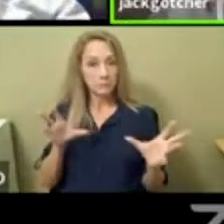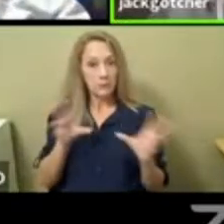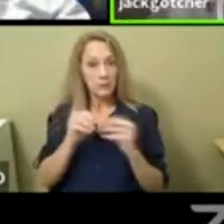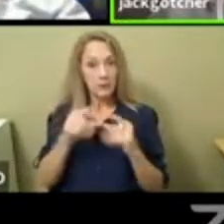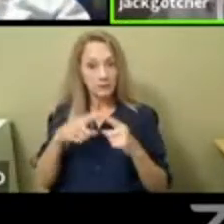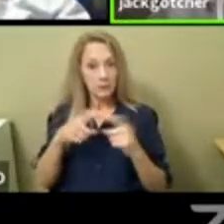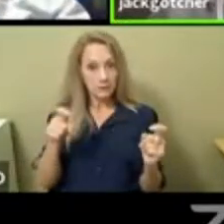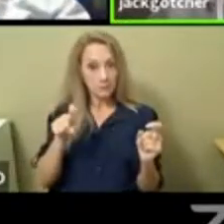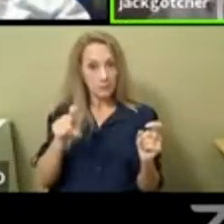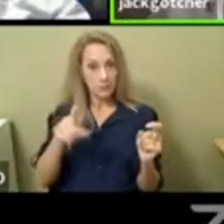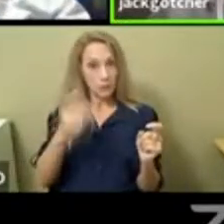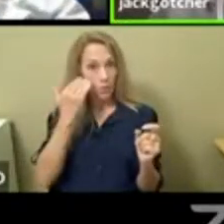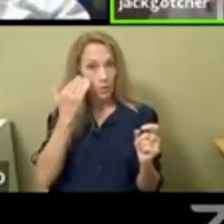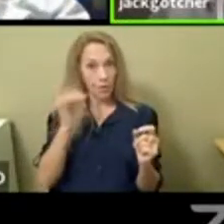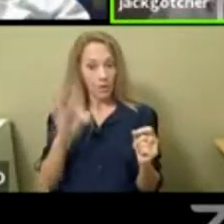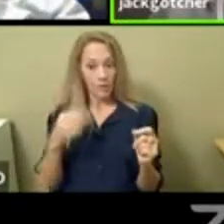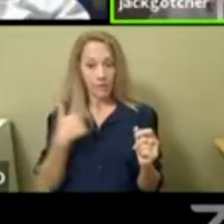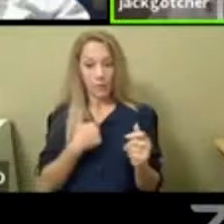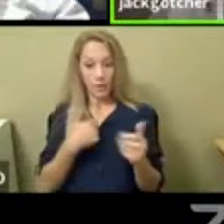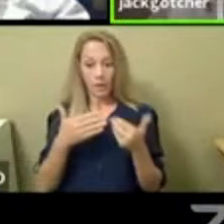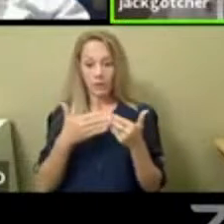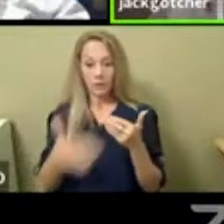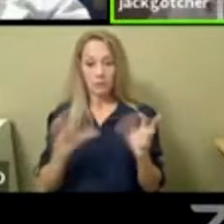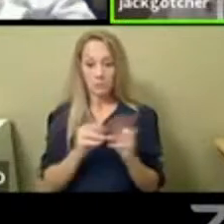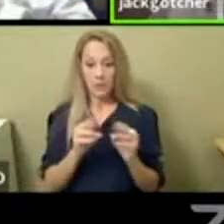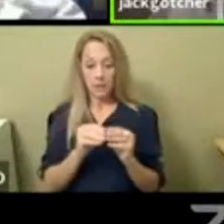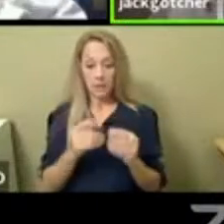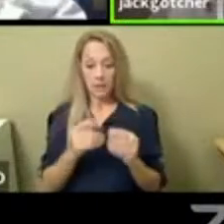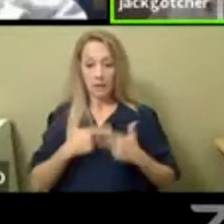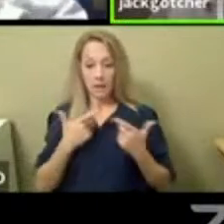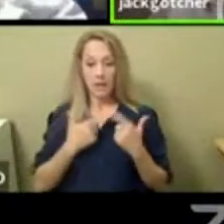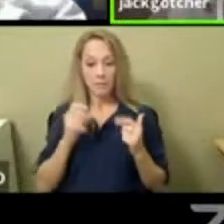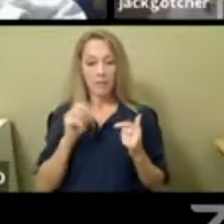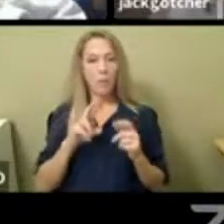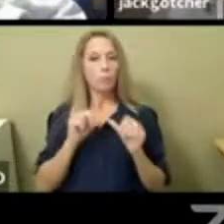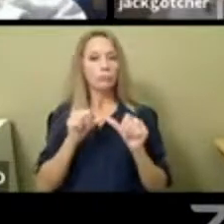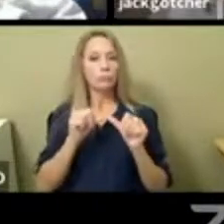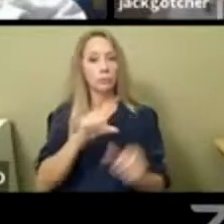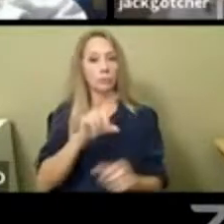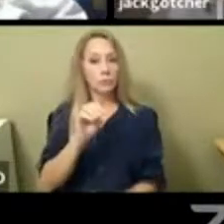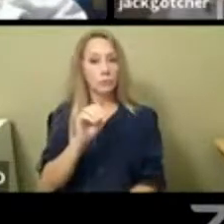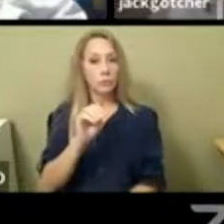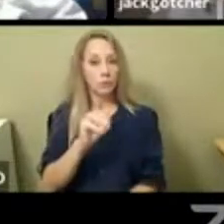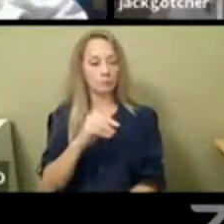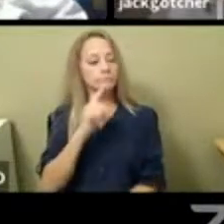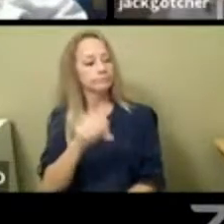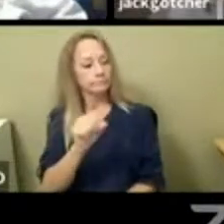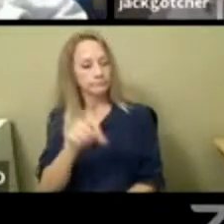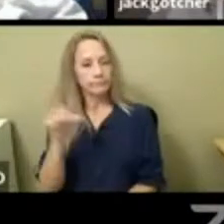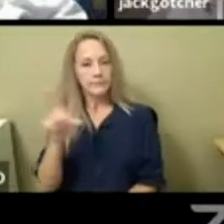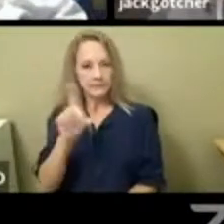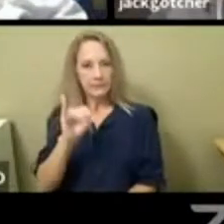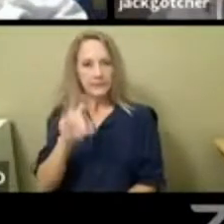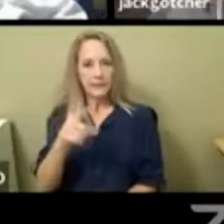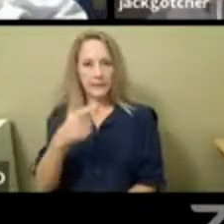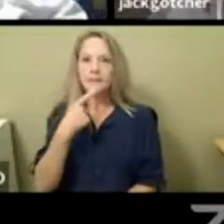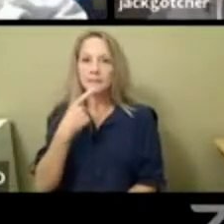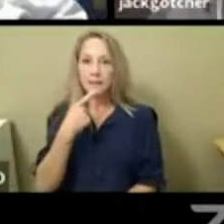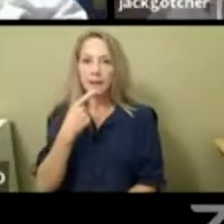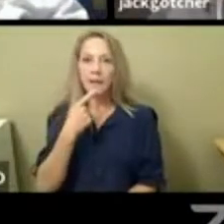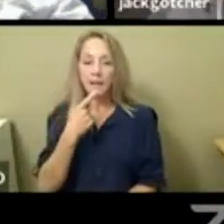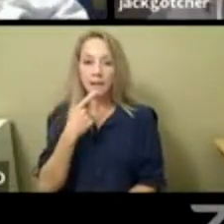whether we're going to meet live or on Zoom for the next month? He did say that it would